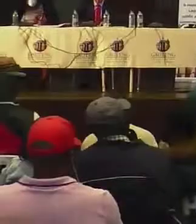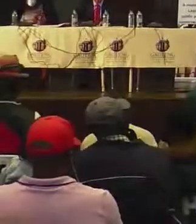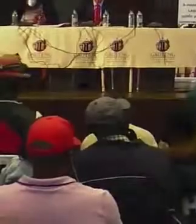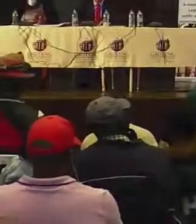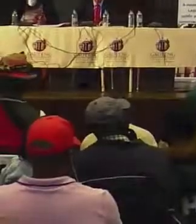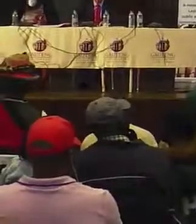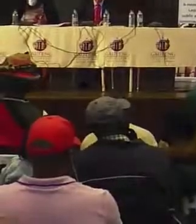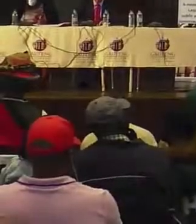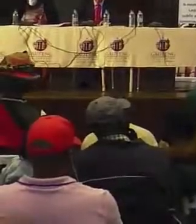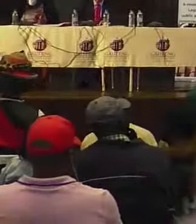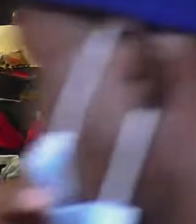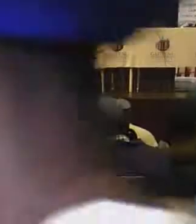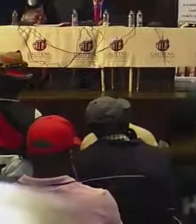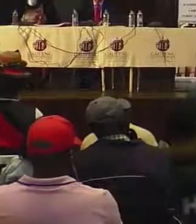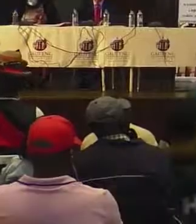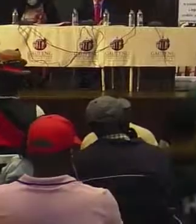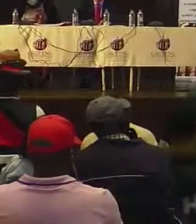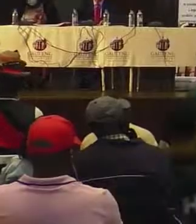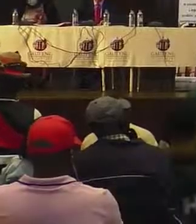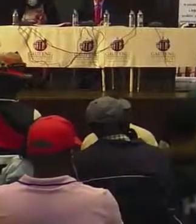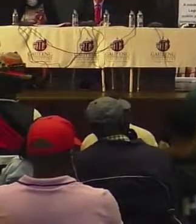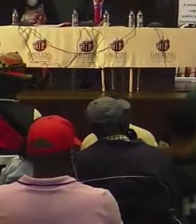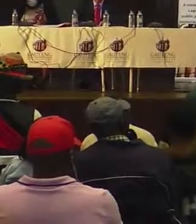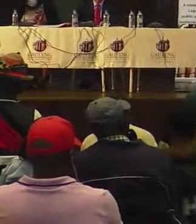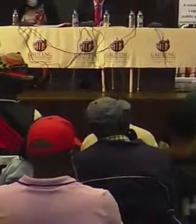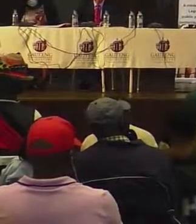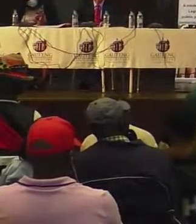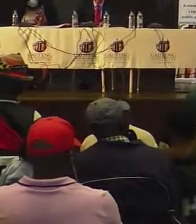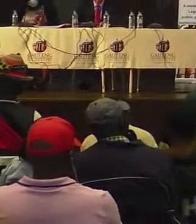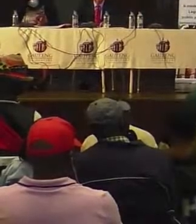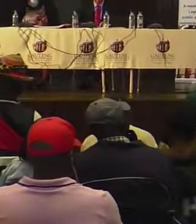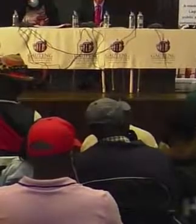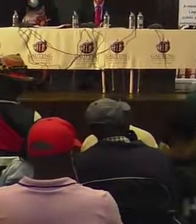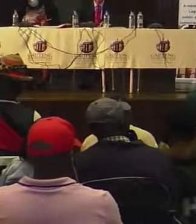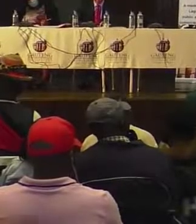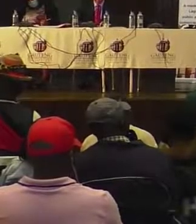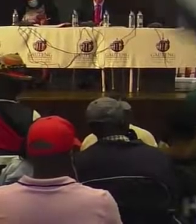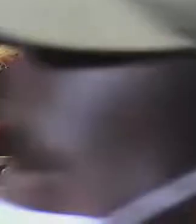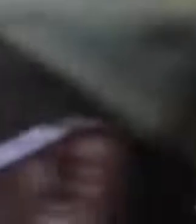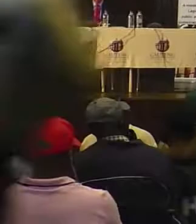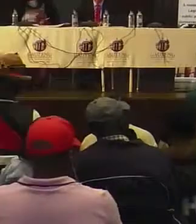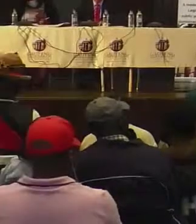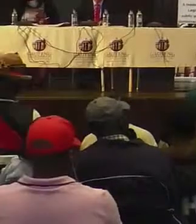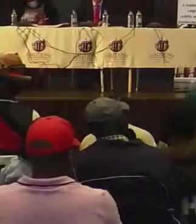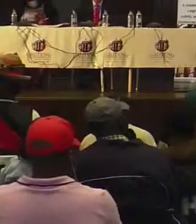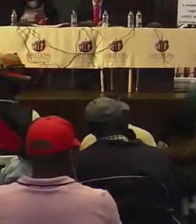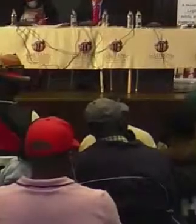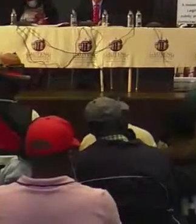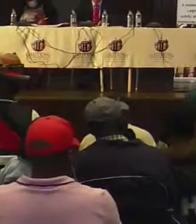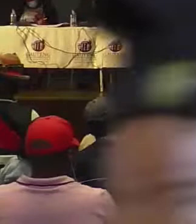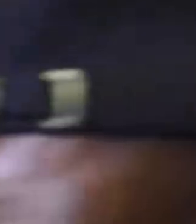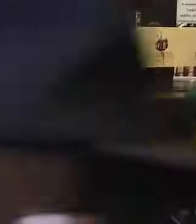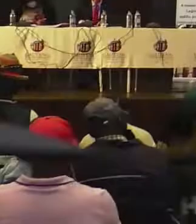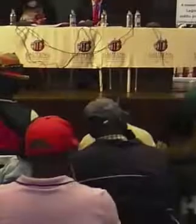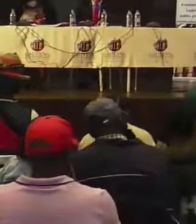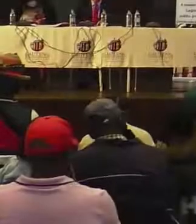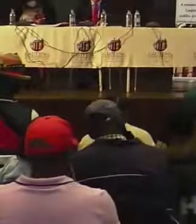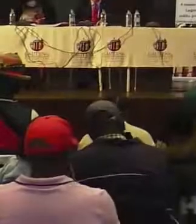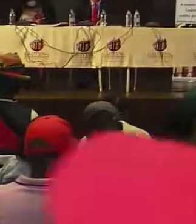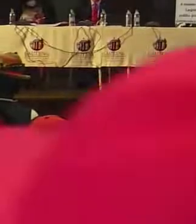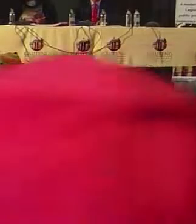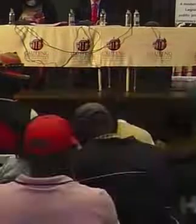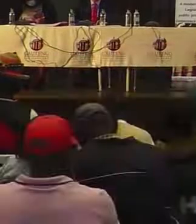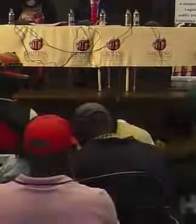important those two roads are to the communities of Mamelodi and Cullinan and Boschkop